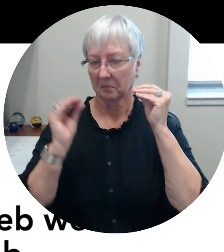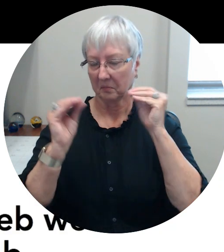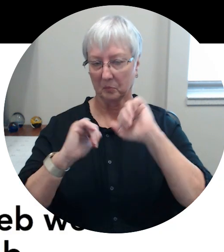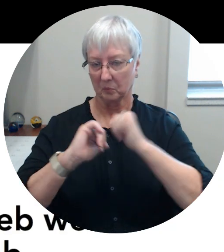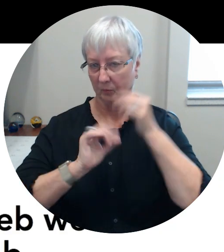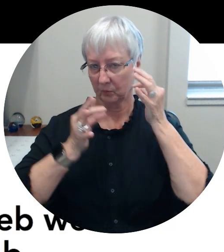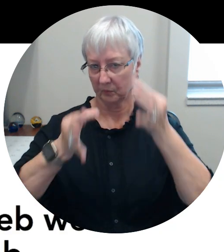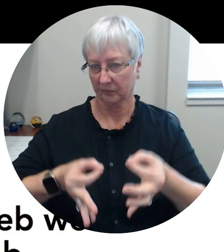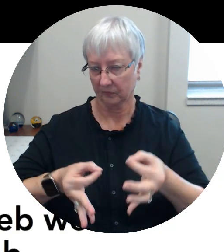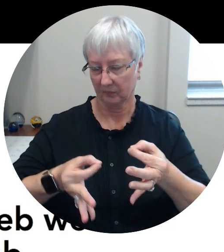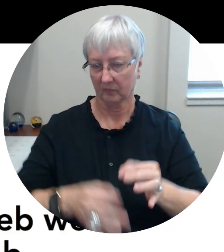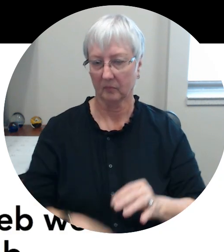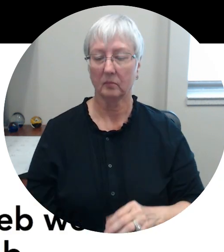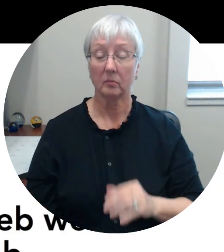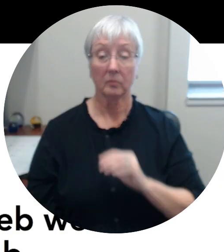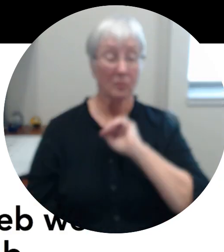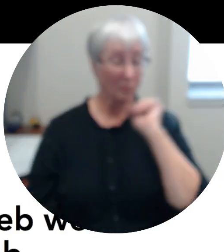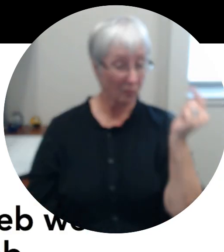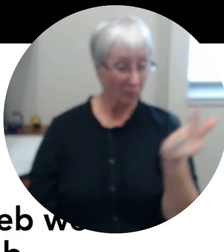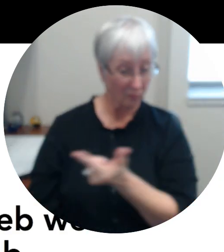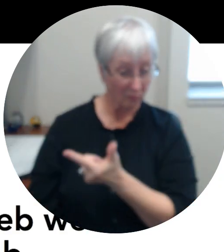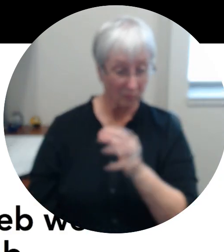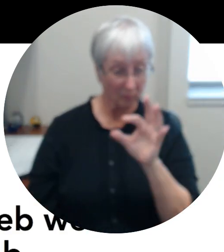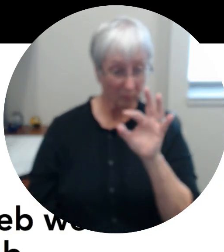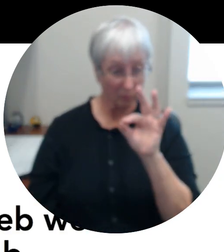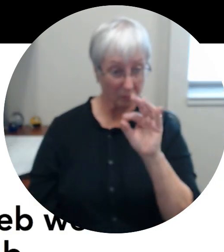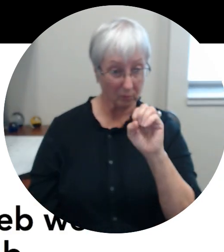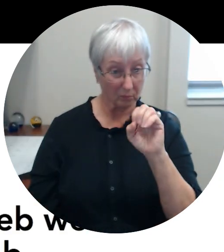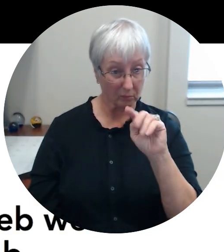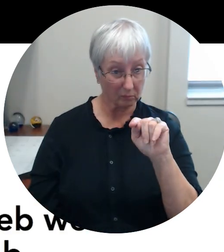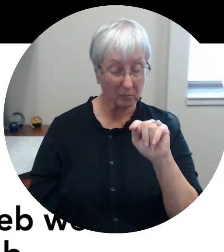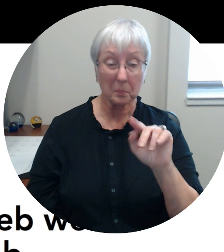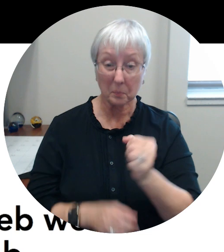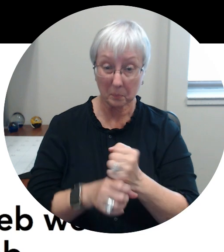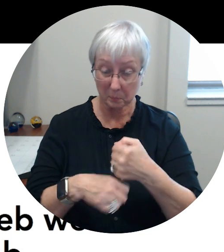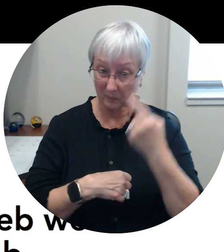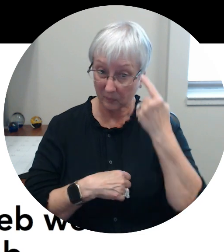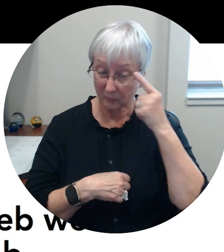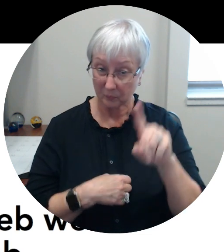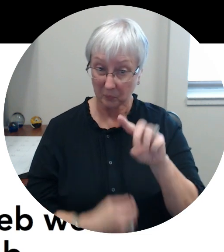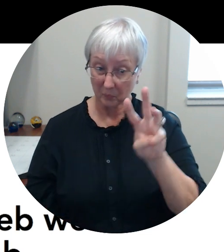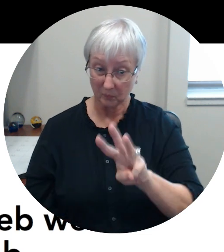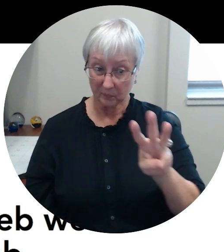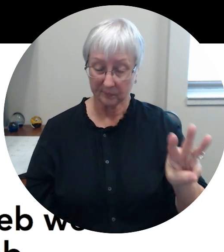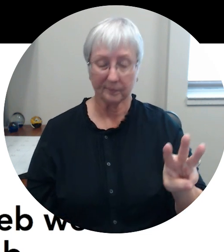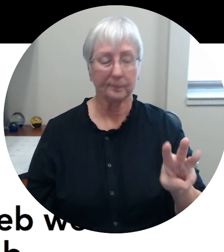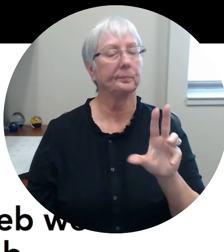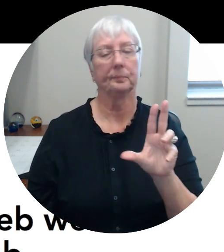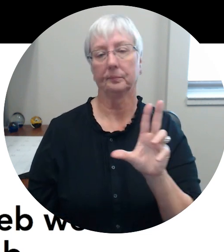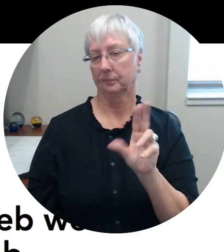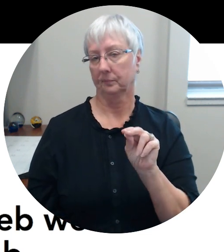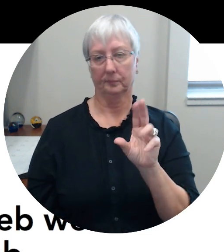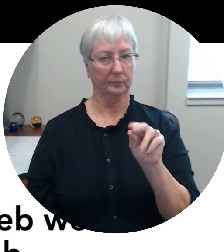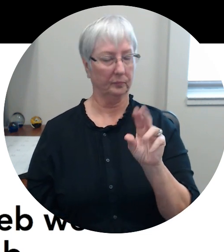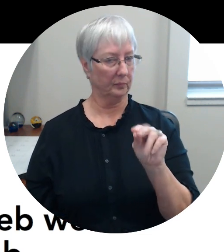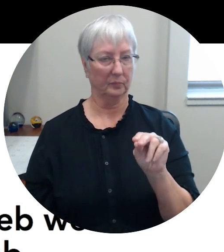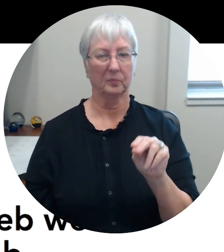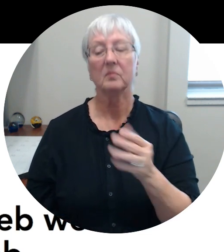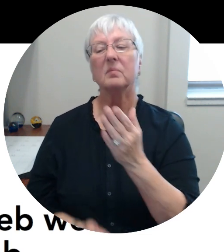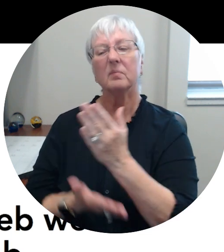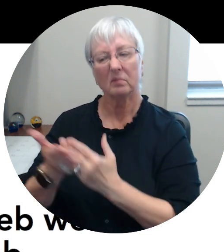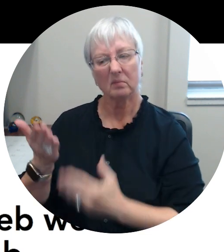Not all fonts for the web were made for the web. It's confusing, but it's true. There's a big difference between fonts that have just been run through